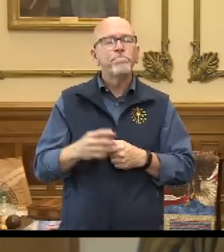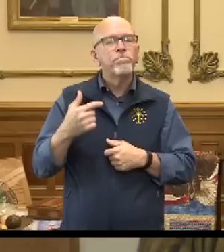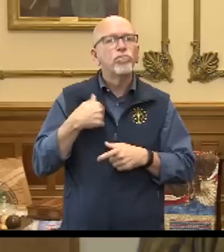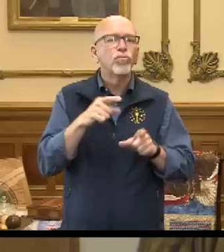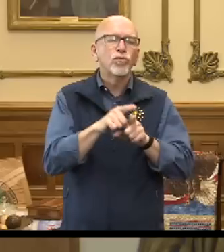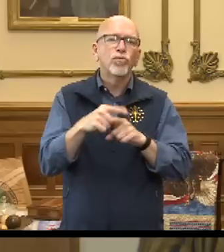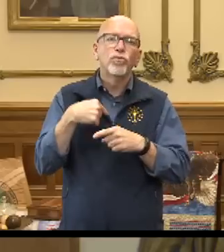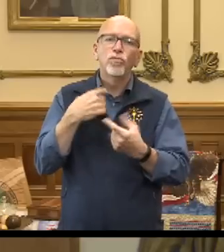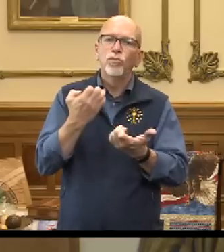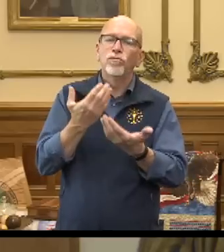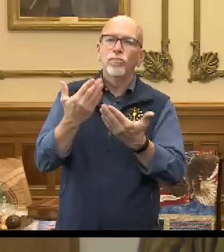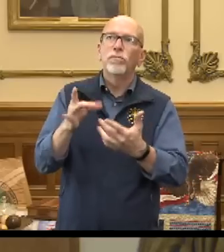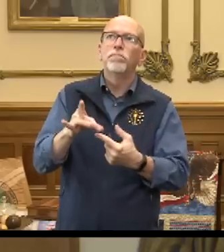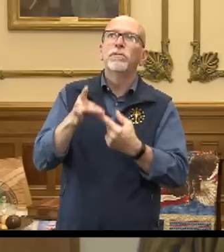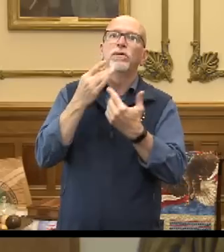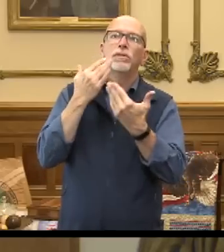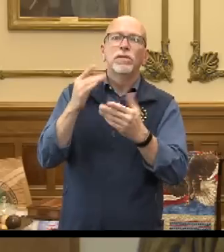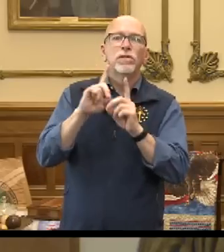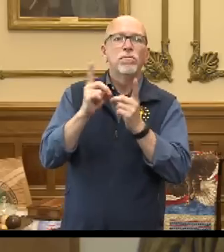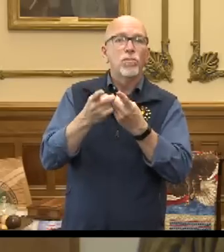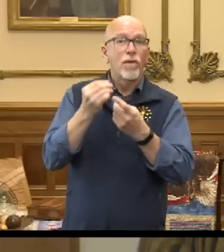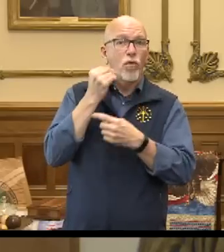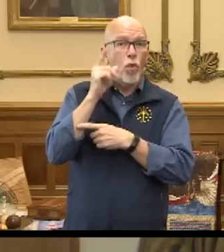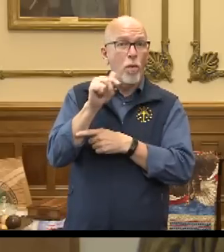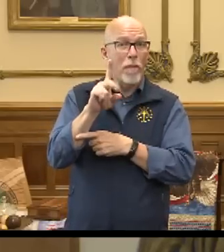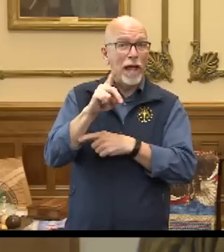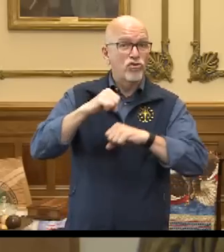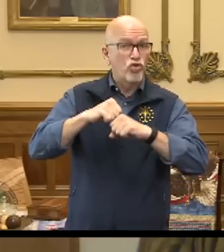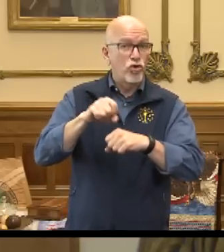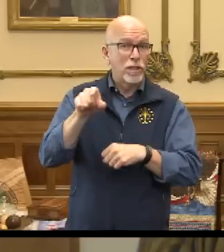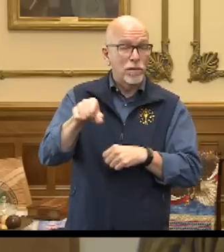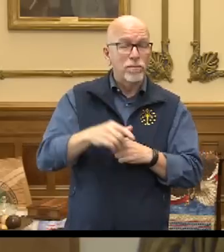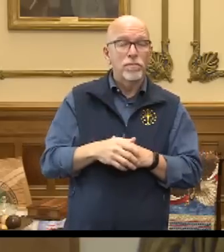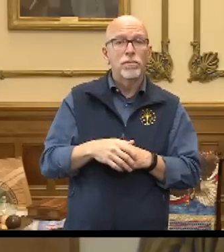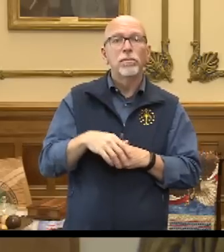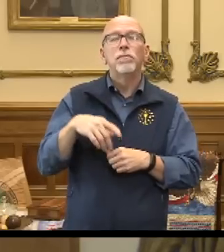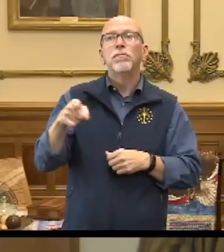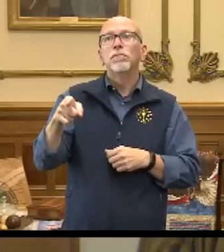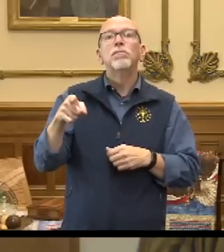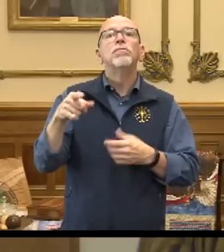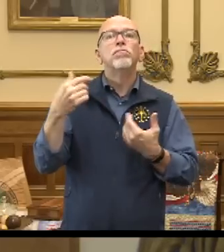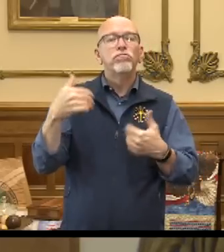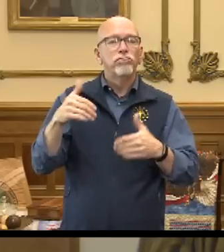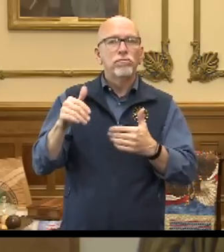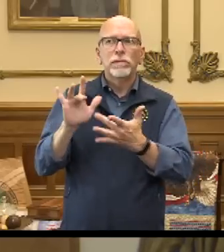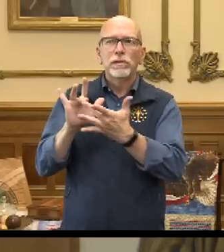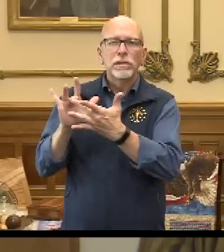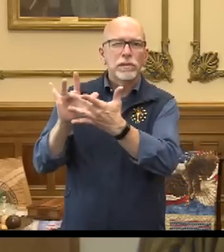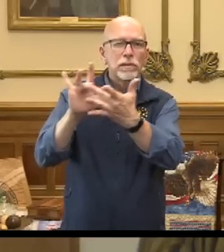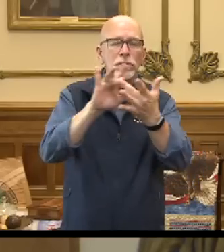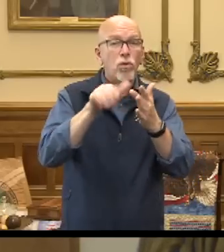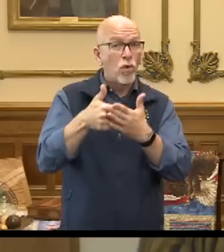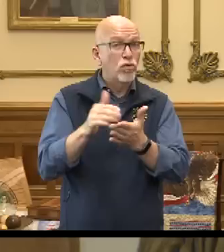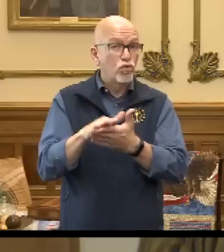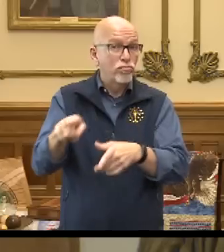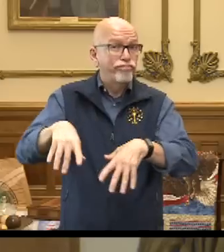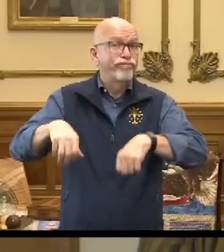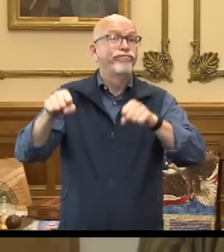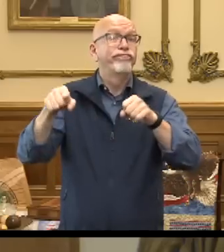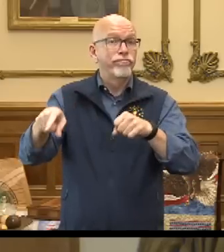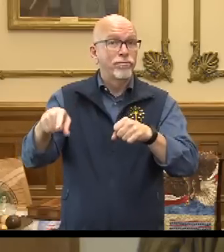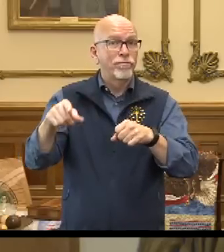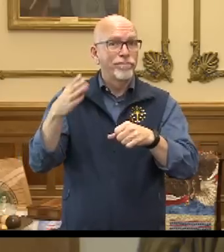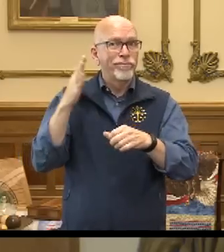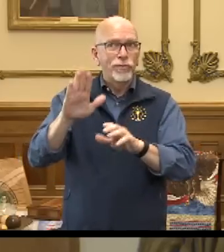a special thanks to our partners at the Department of Homeland Security, who took contacting all schools on as an agency-wide